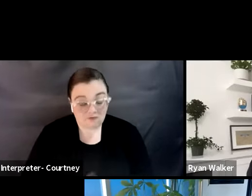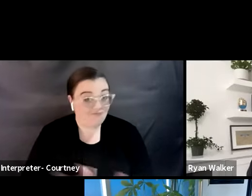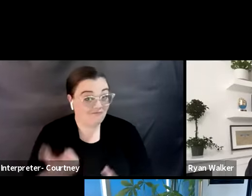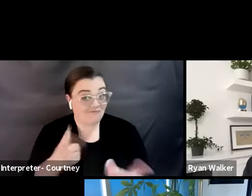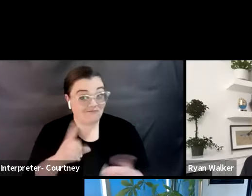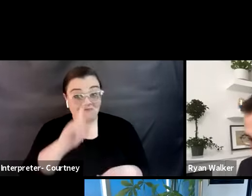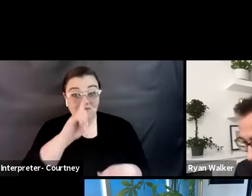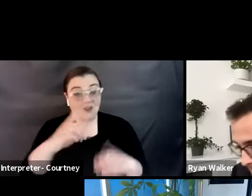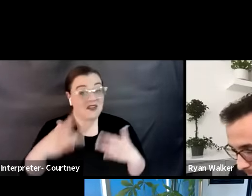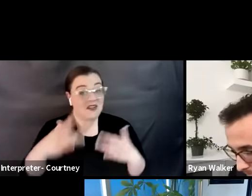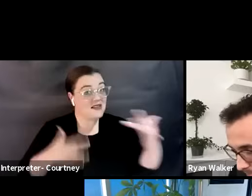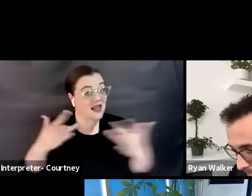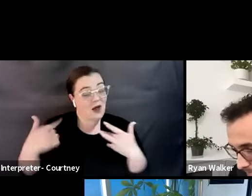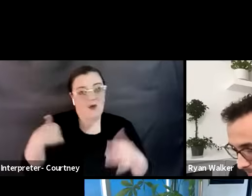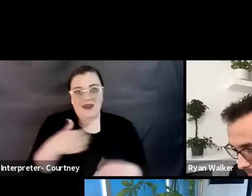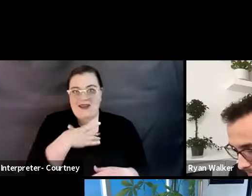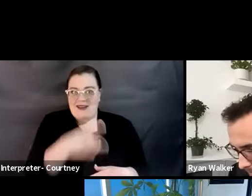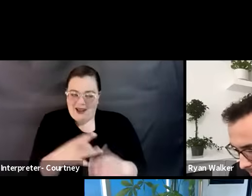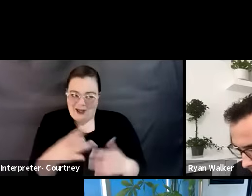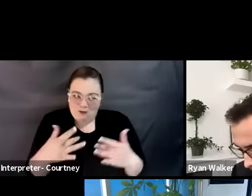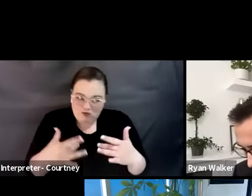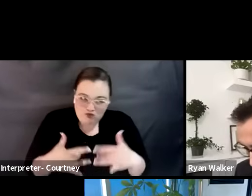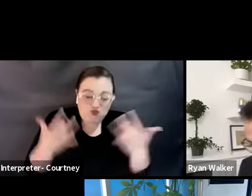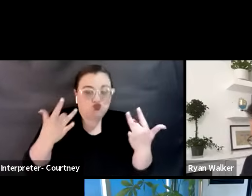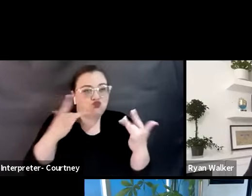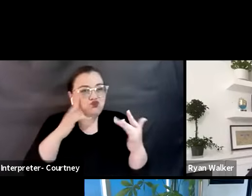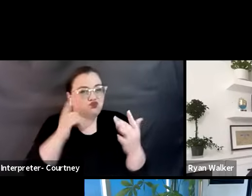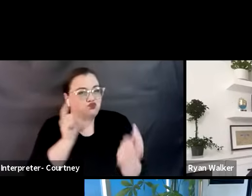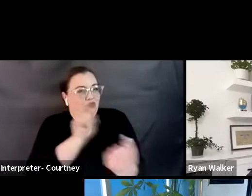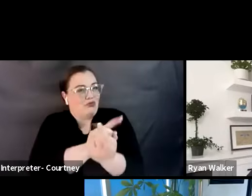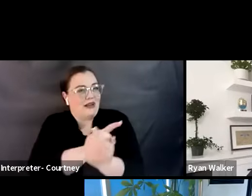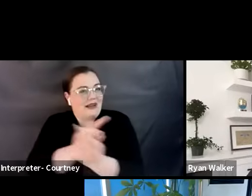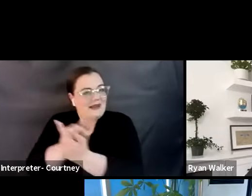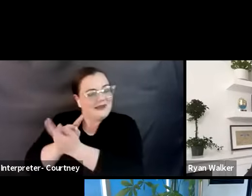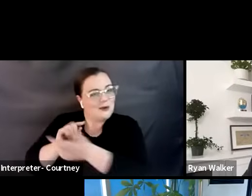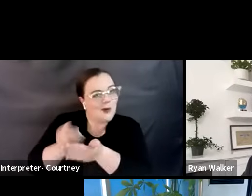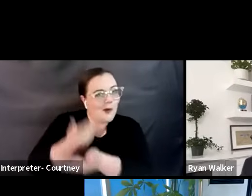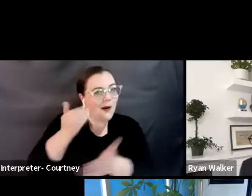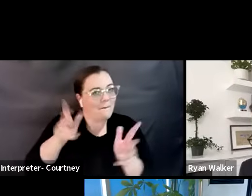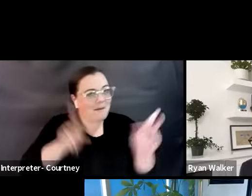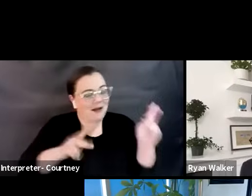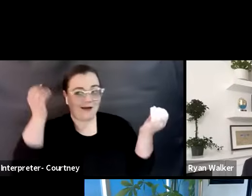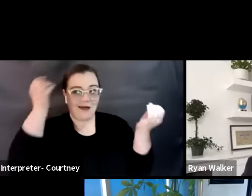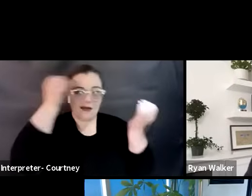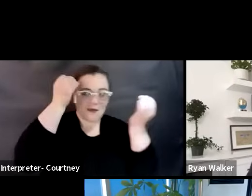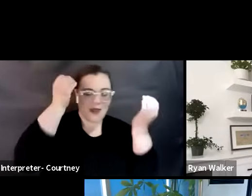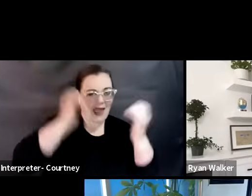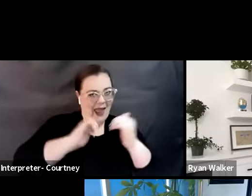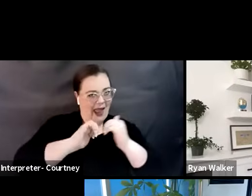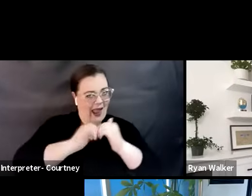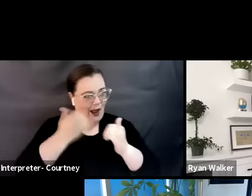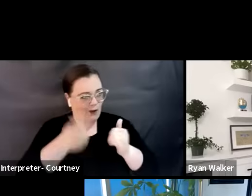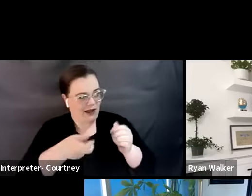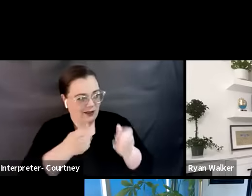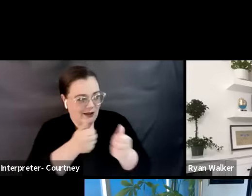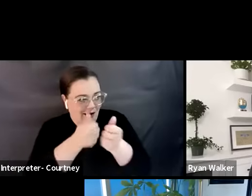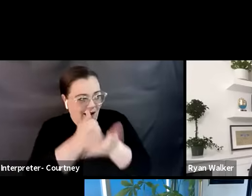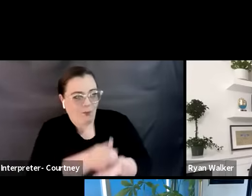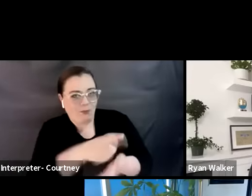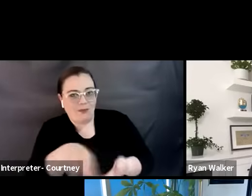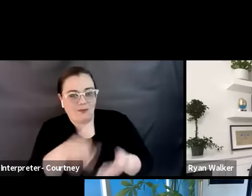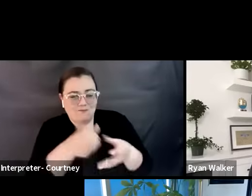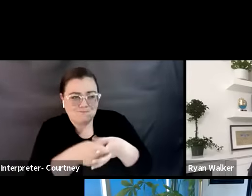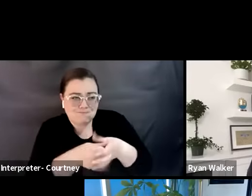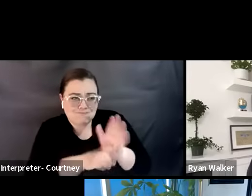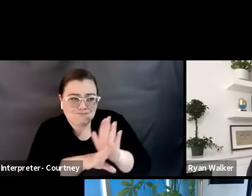about the people we work with and to consider the possibilities of where we can help them go with their dreams. So,